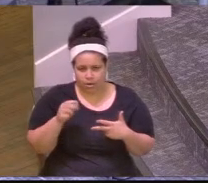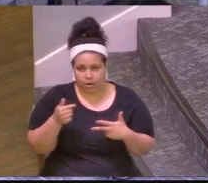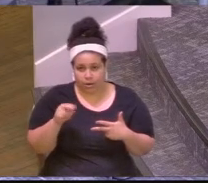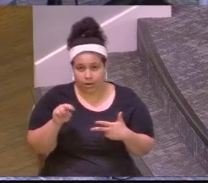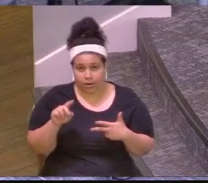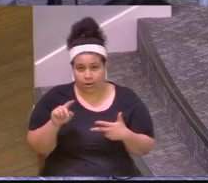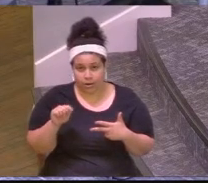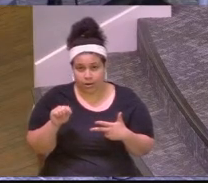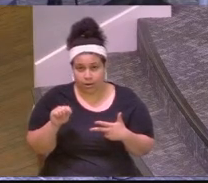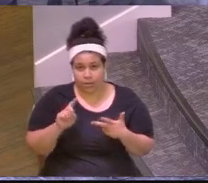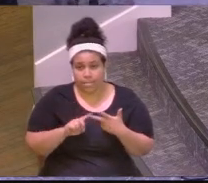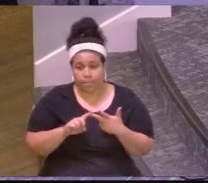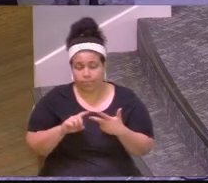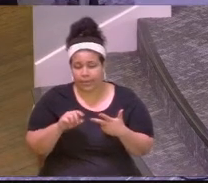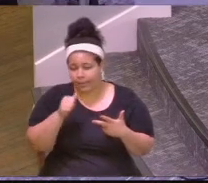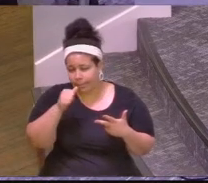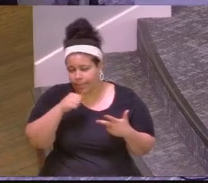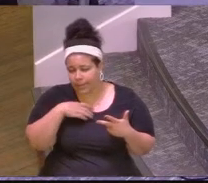Mm-hmm.